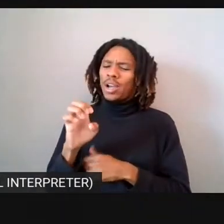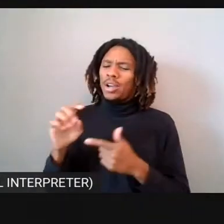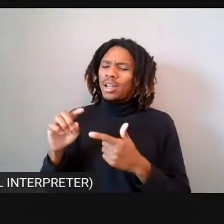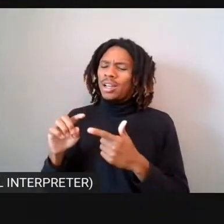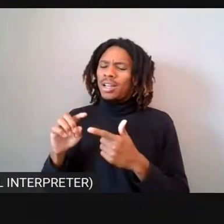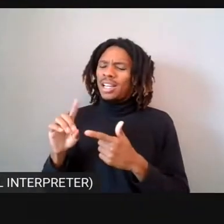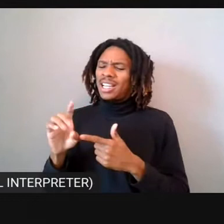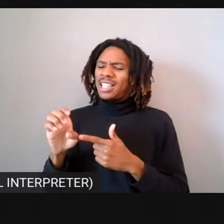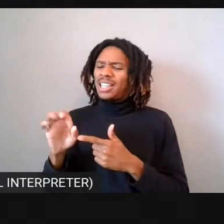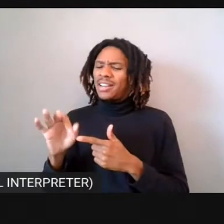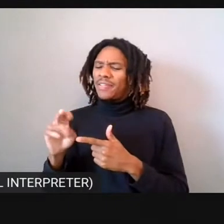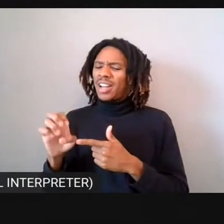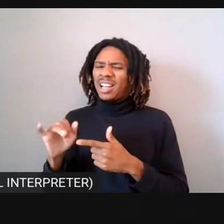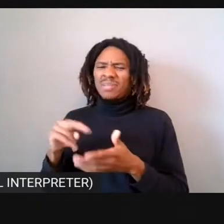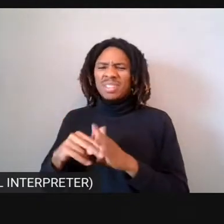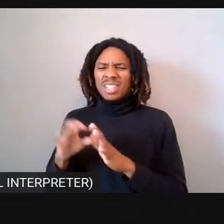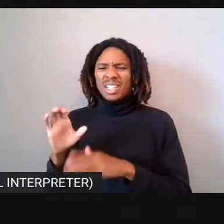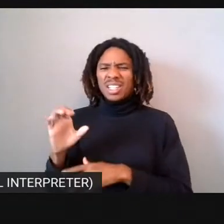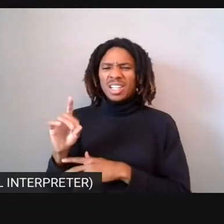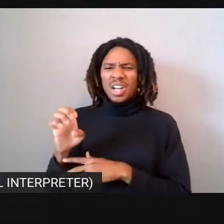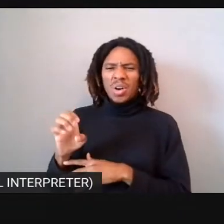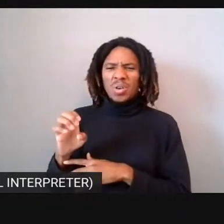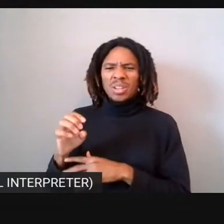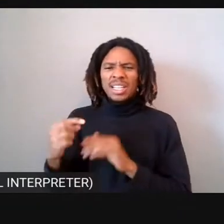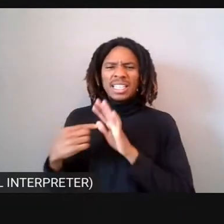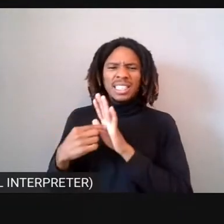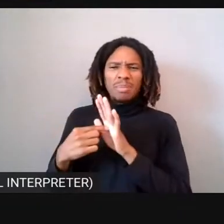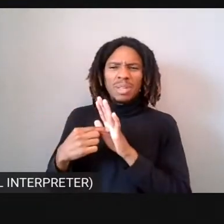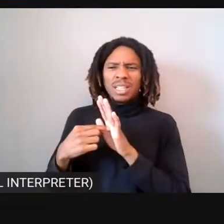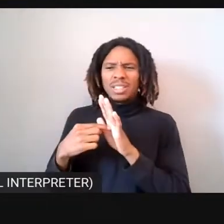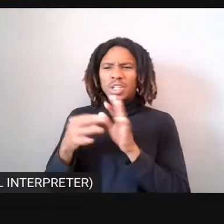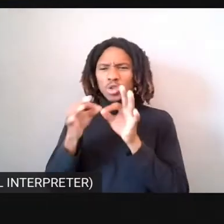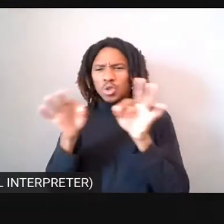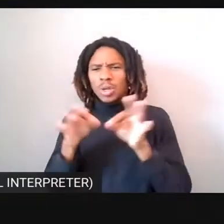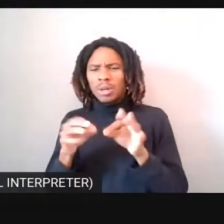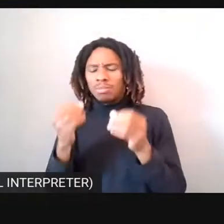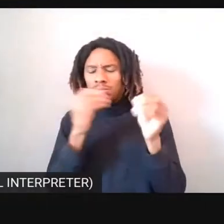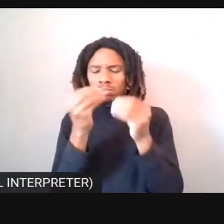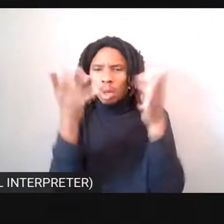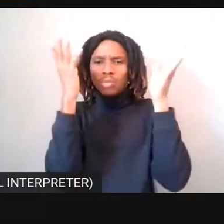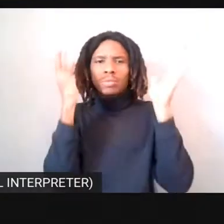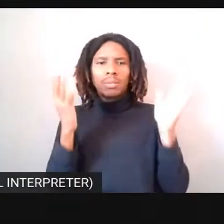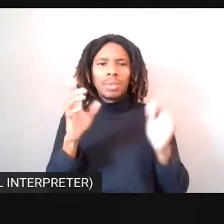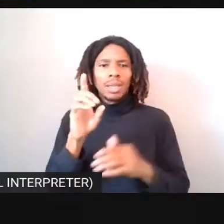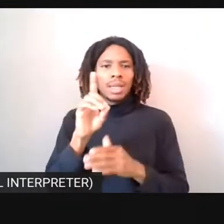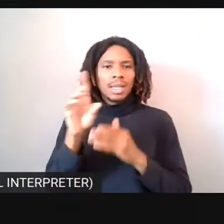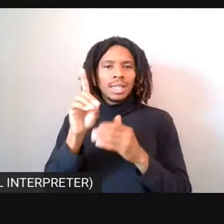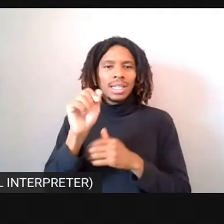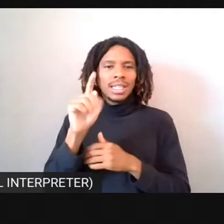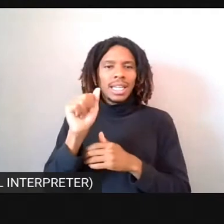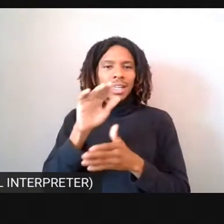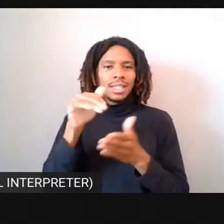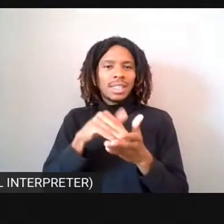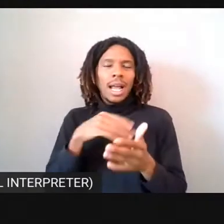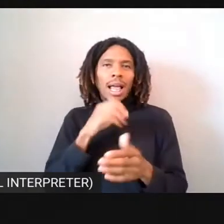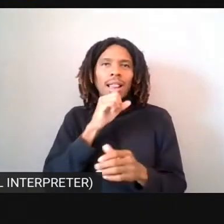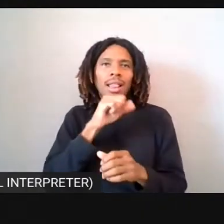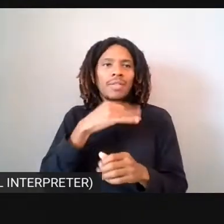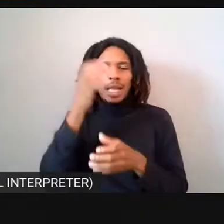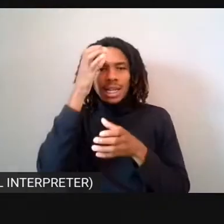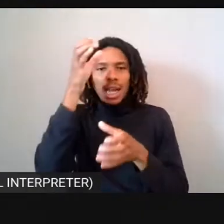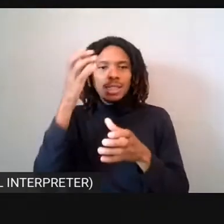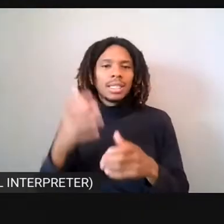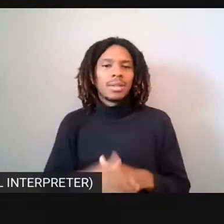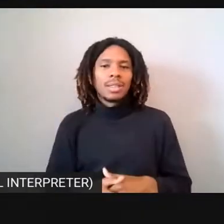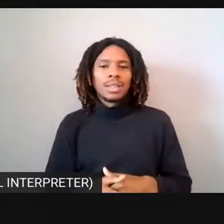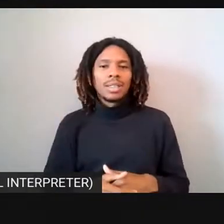some code, or it's some templates or a script, and poof, there's your data center. So I just love that concept.